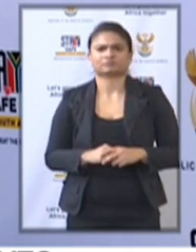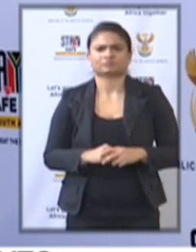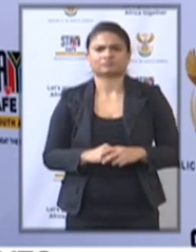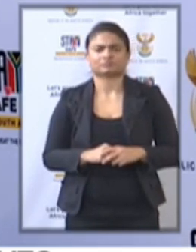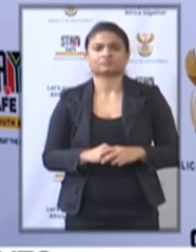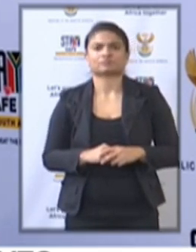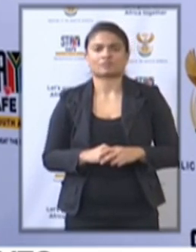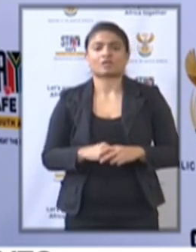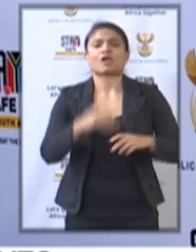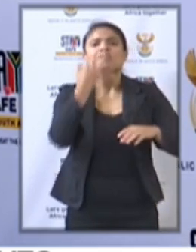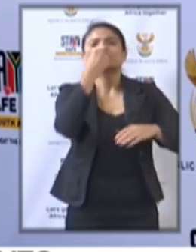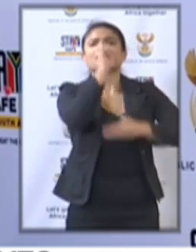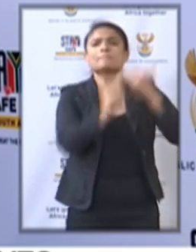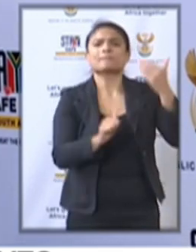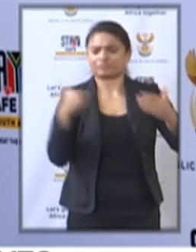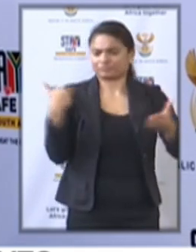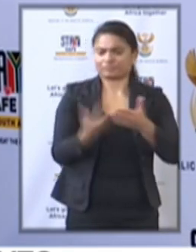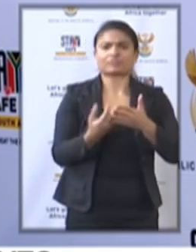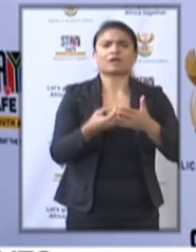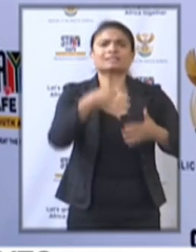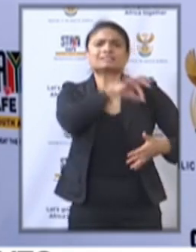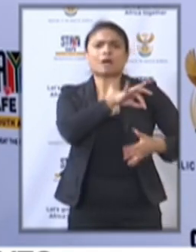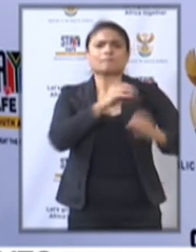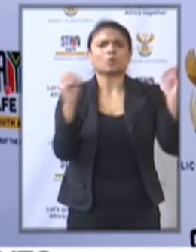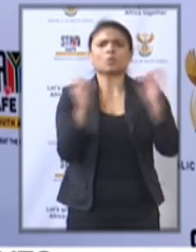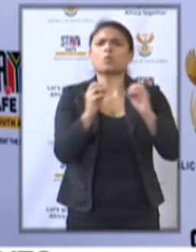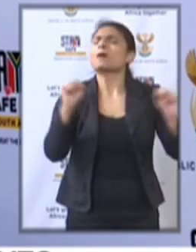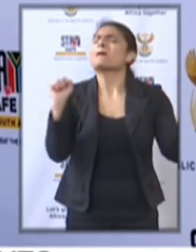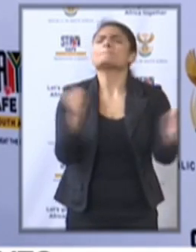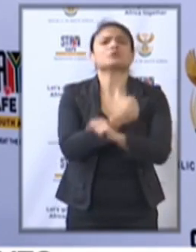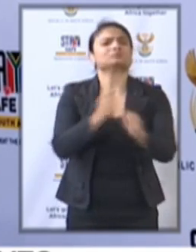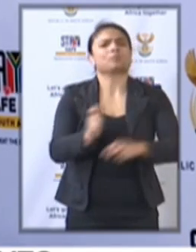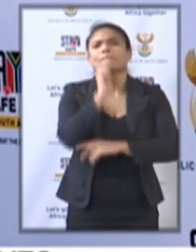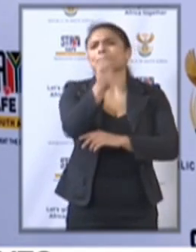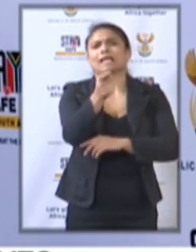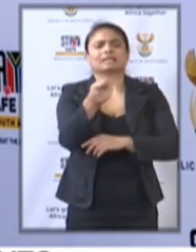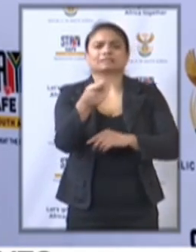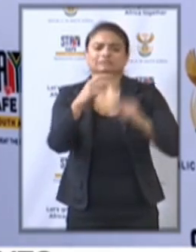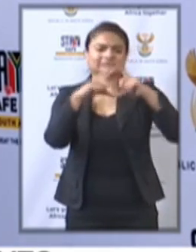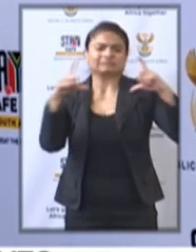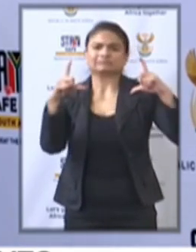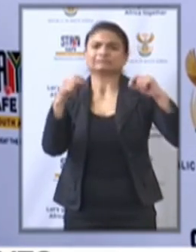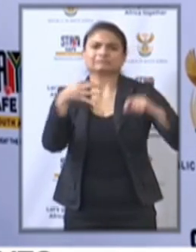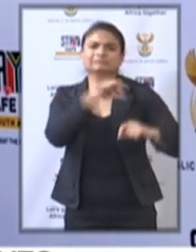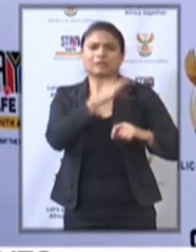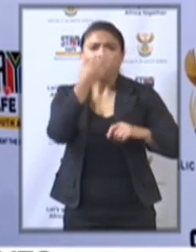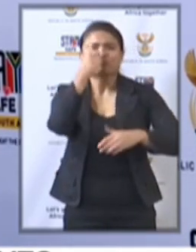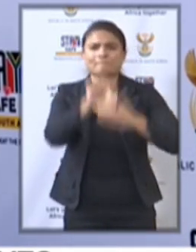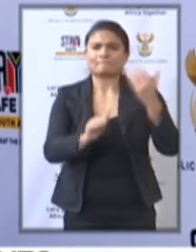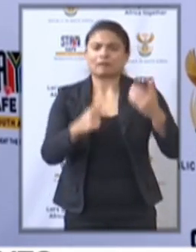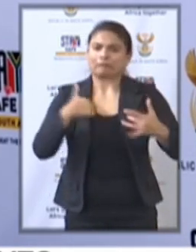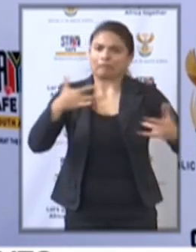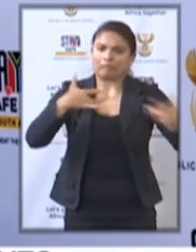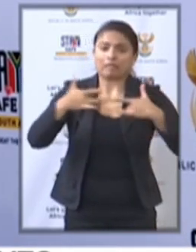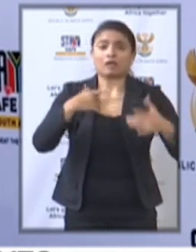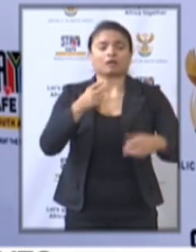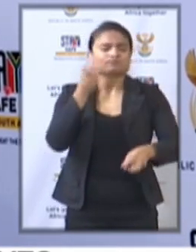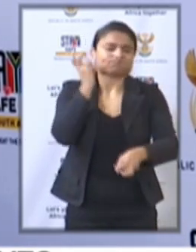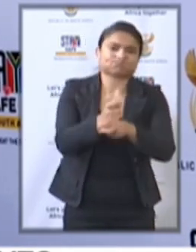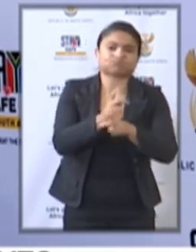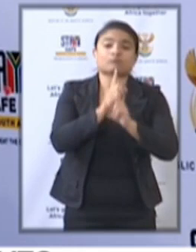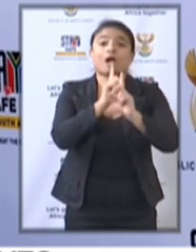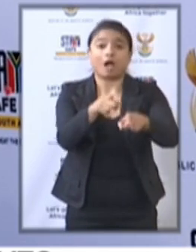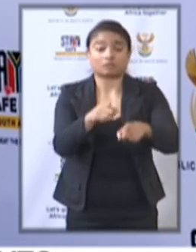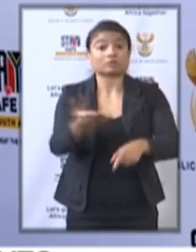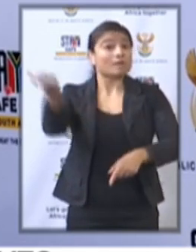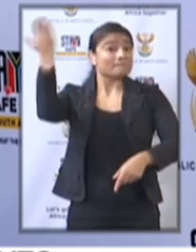to answer this question generally. What we have said, firstly, let me clear this.